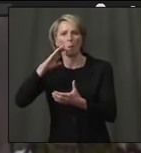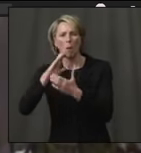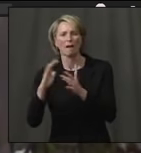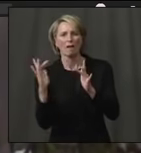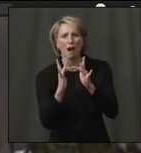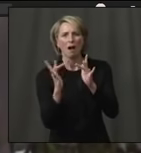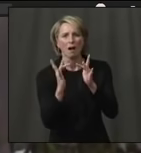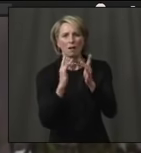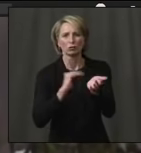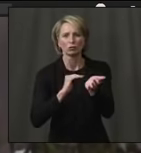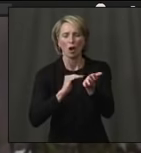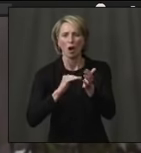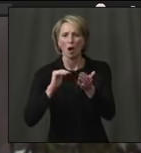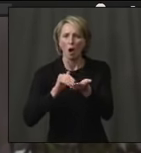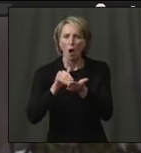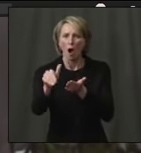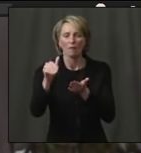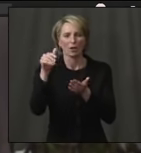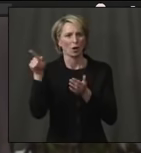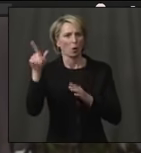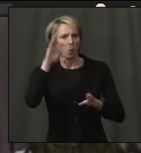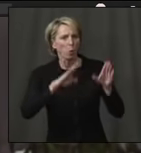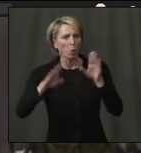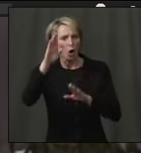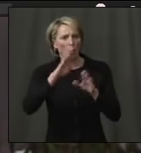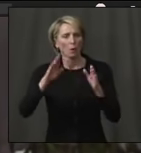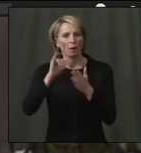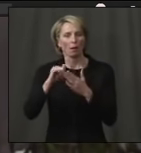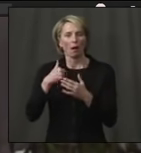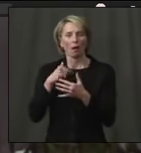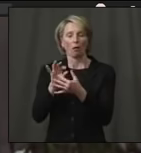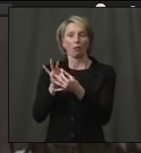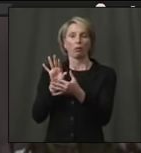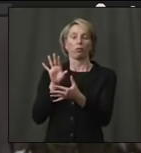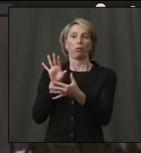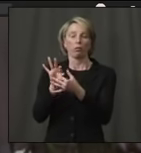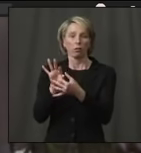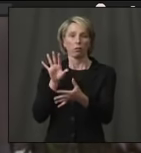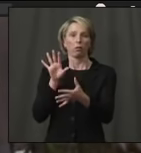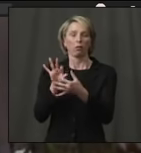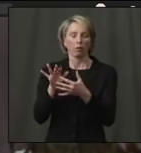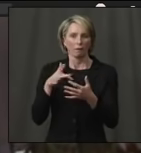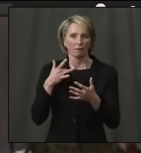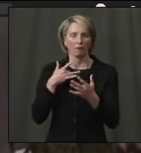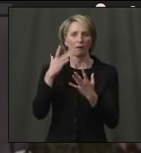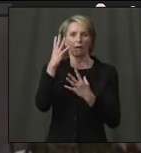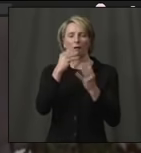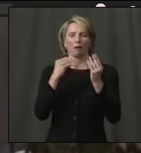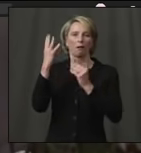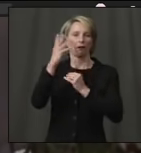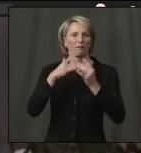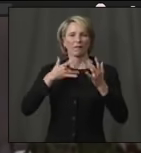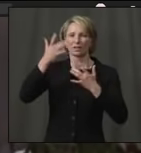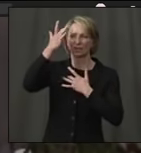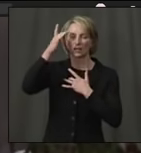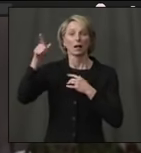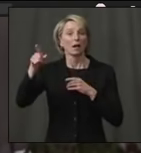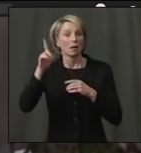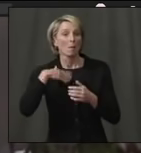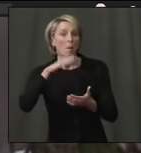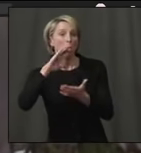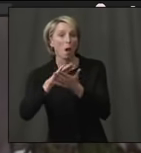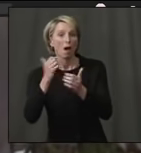worried that I was disconnected, she was losing me, calling the hospital, seeing if they could transport me or our